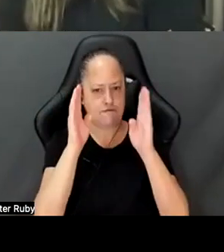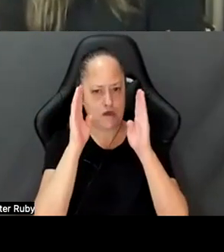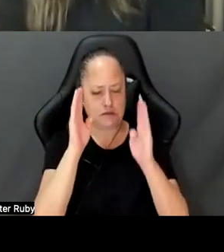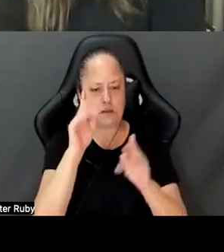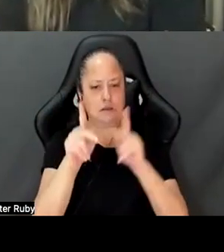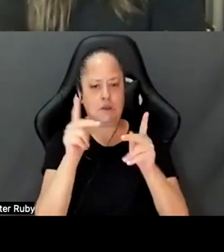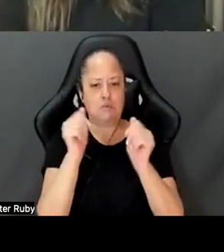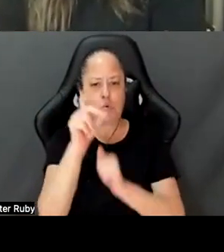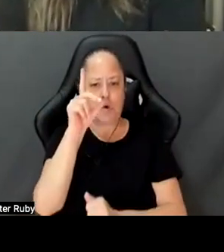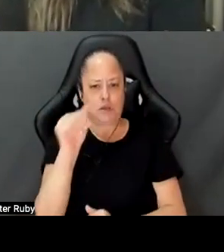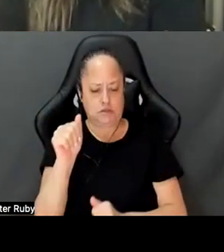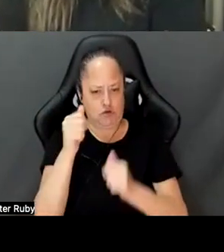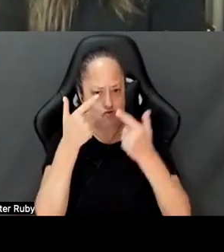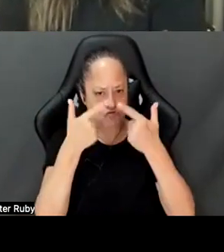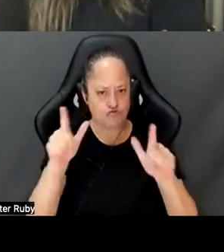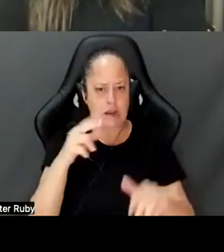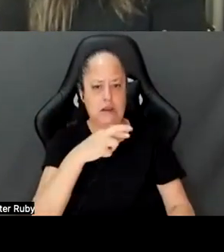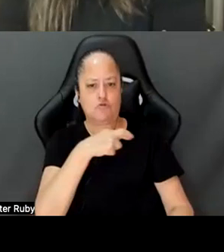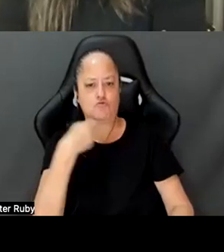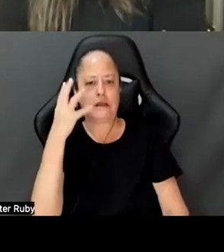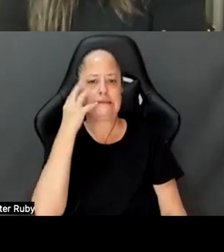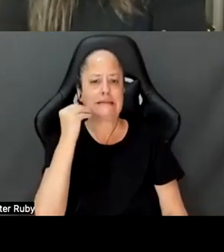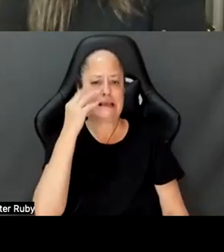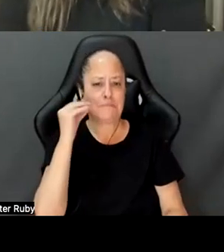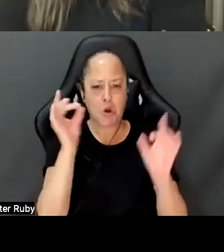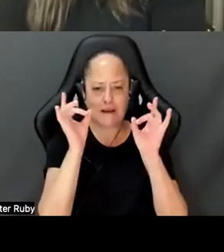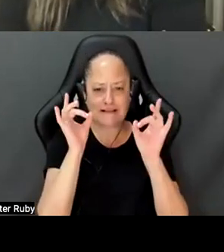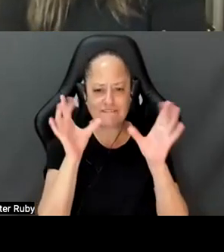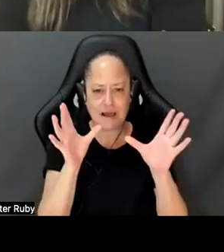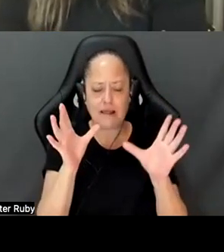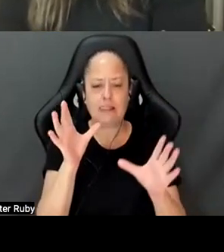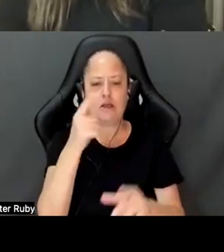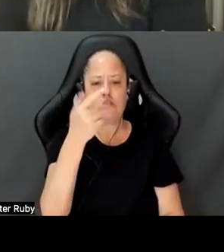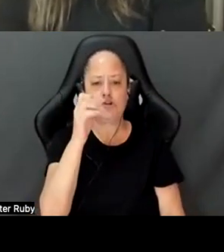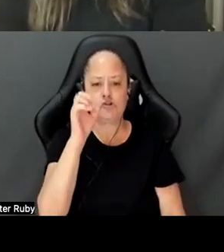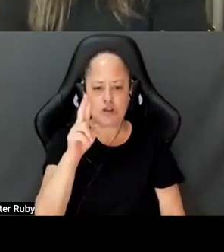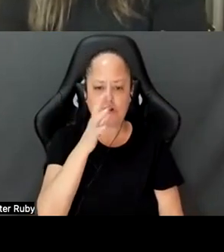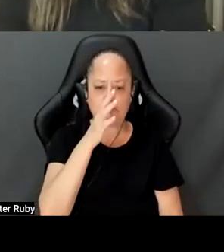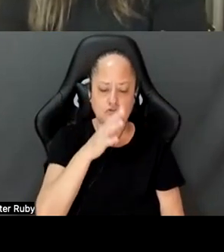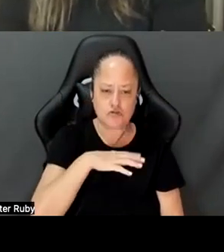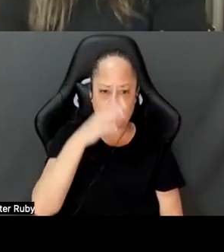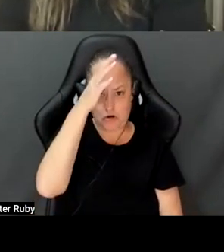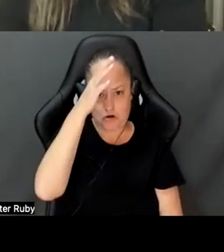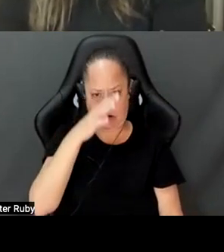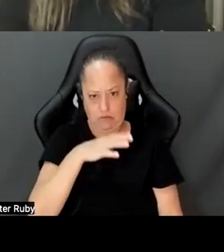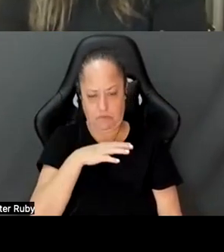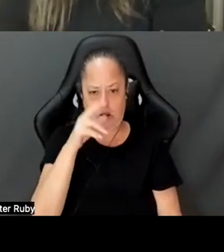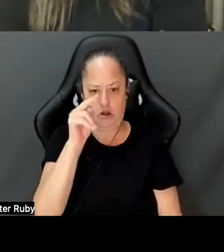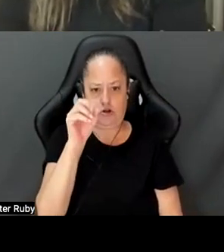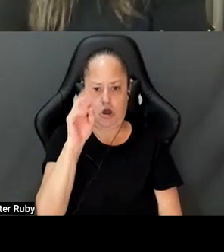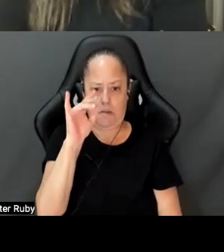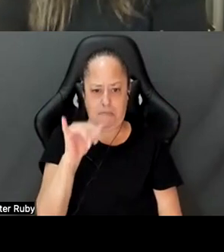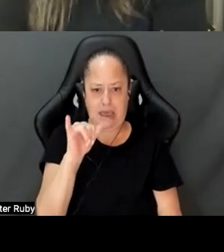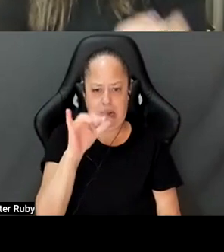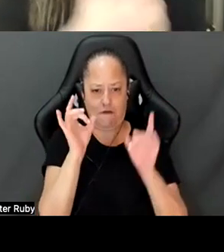with disabilities are at greater risk of experiencing violence. Gender-based violence and intimate partner violence can happen